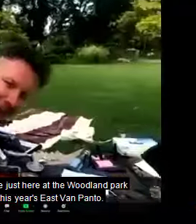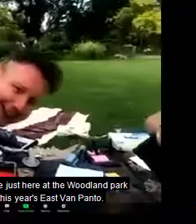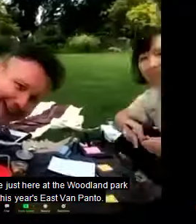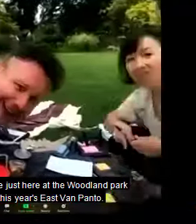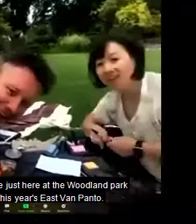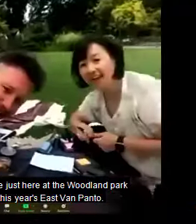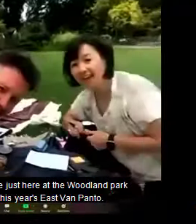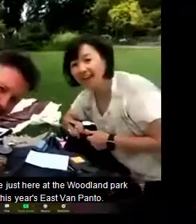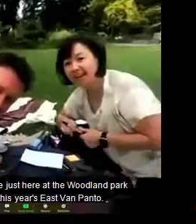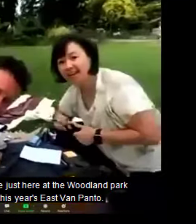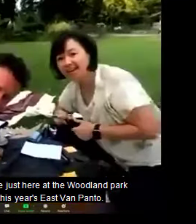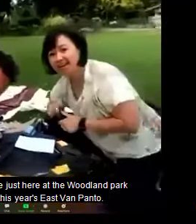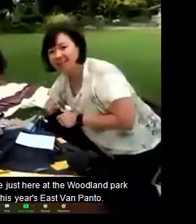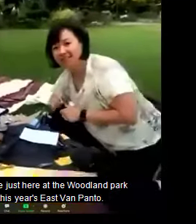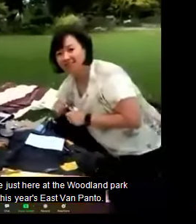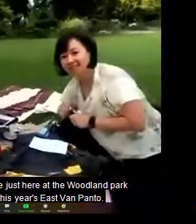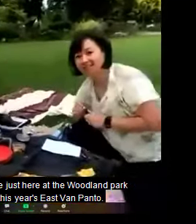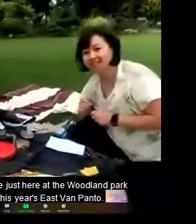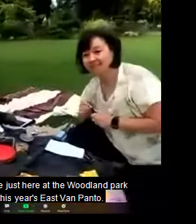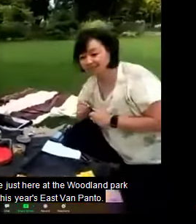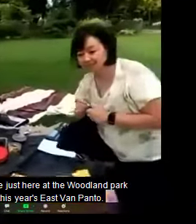Oh, hey. Hey, everybody.